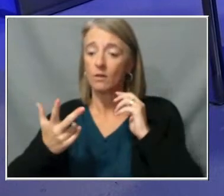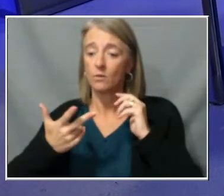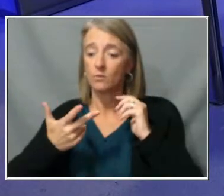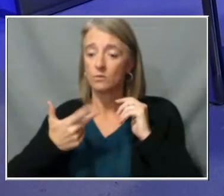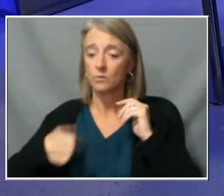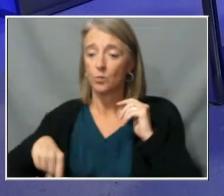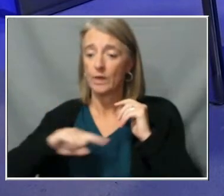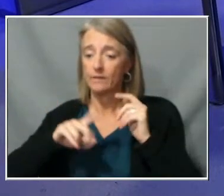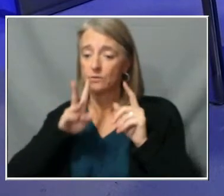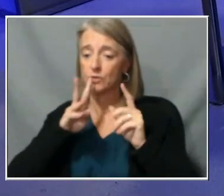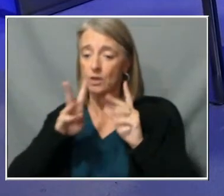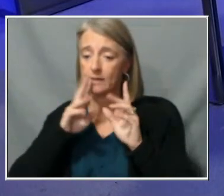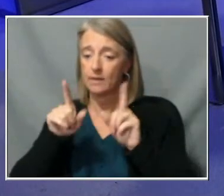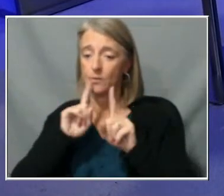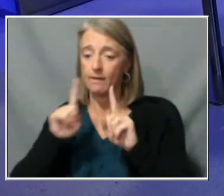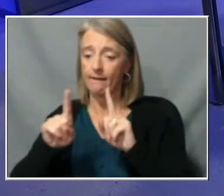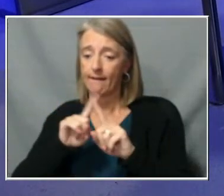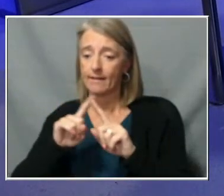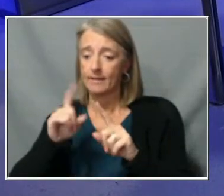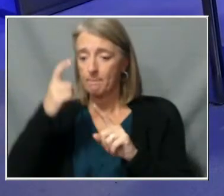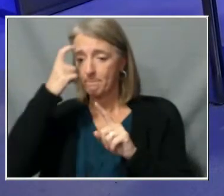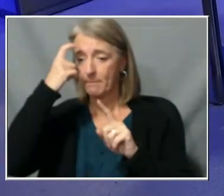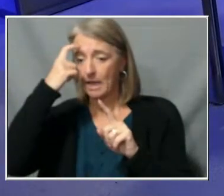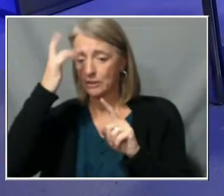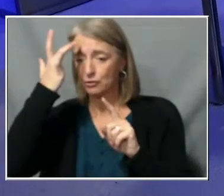guests, how do you keep your mind sharp?